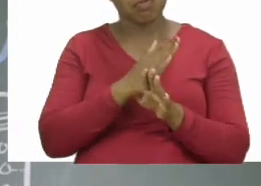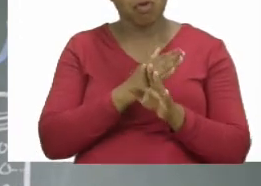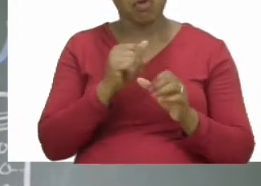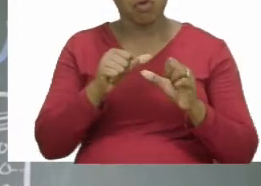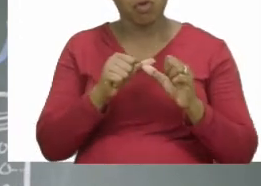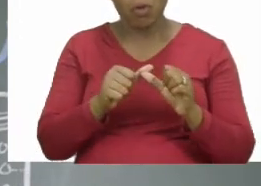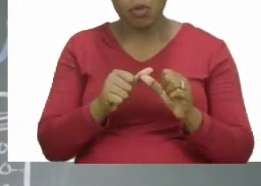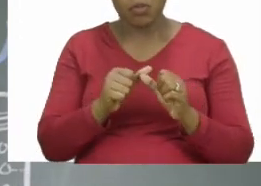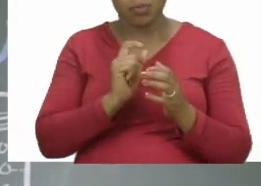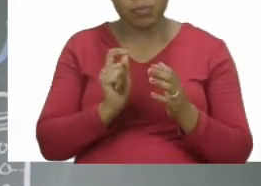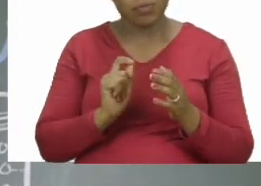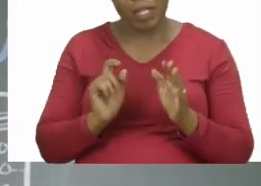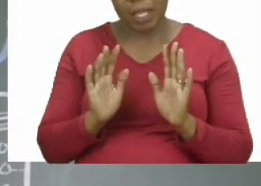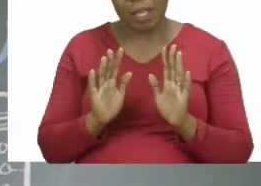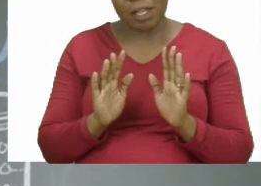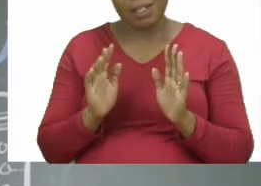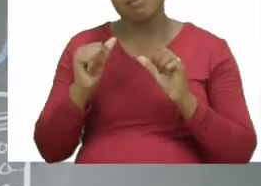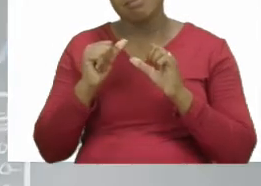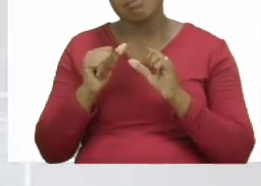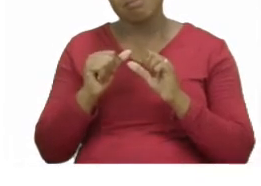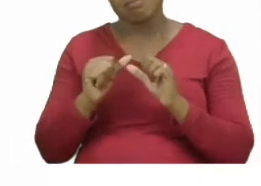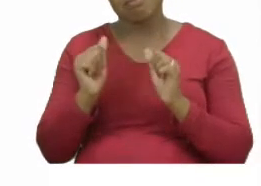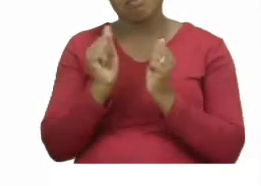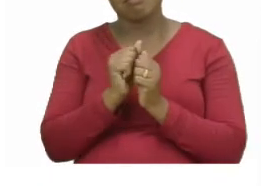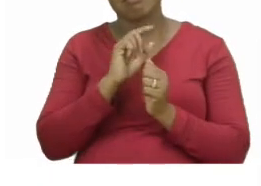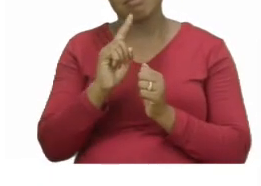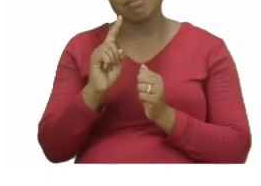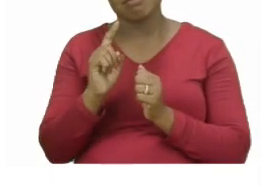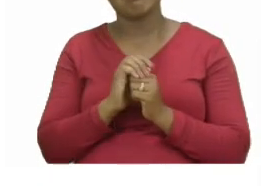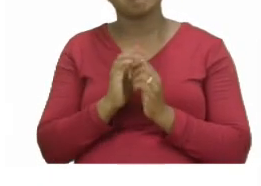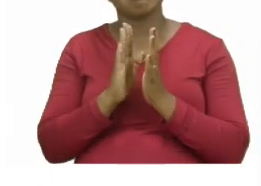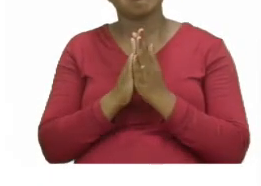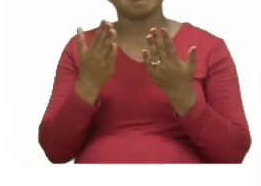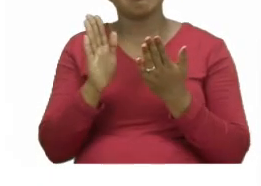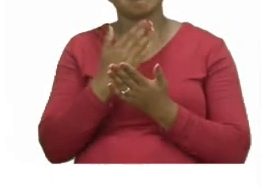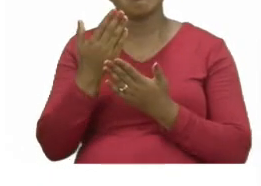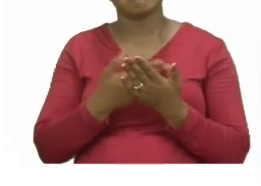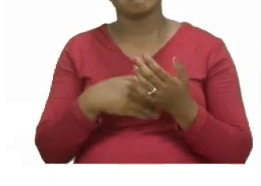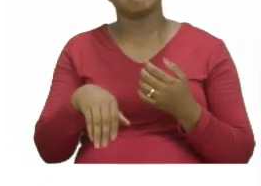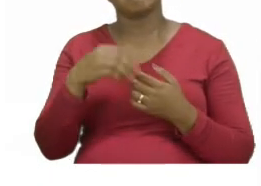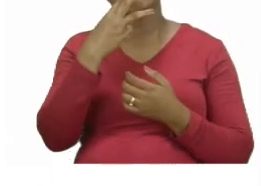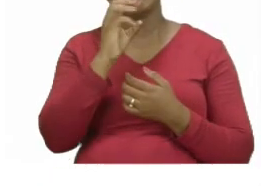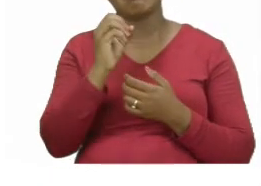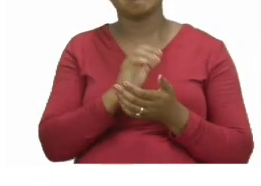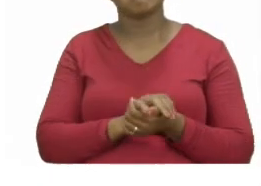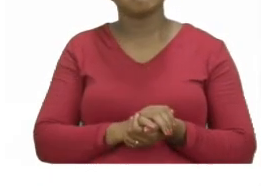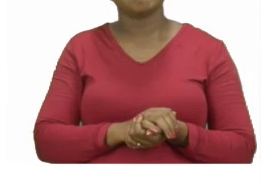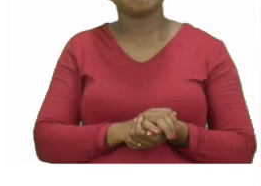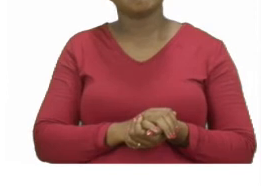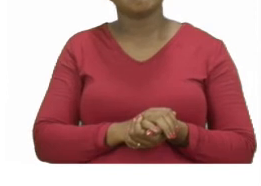our booklets to page 30 and see what you need to do next. Now on page